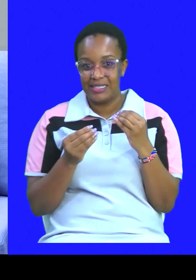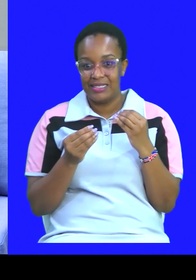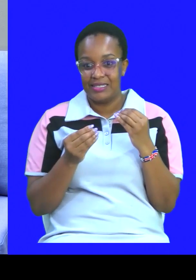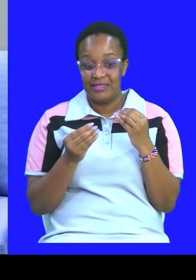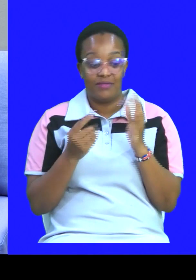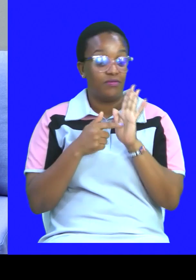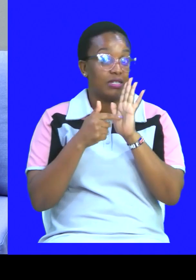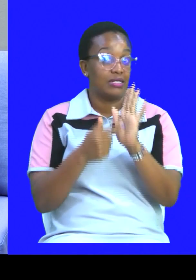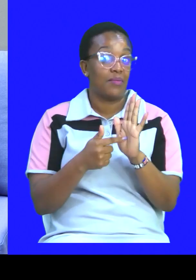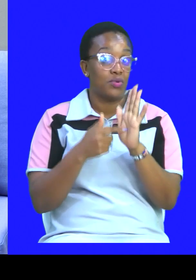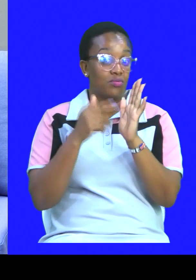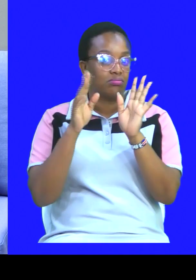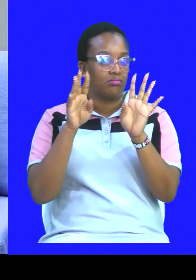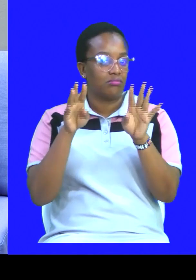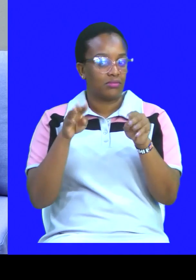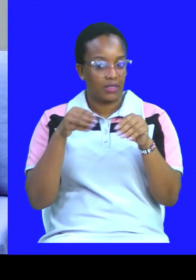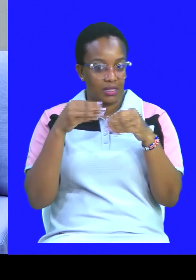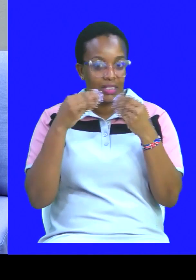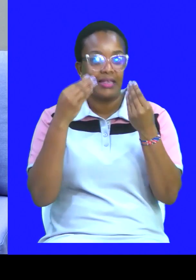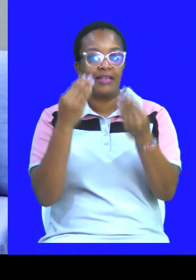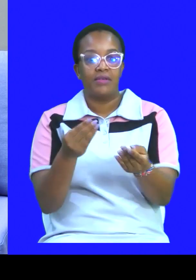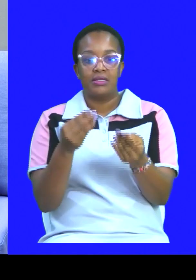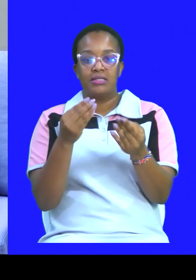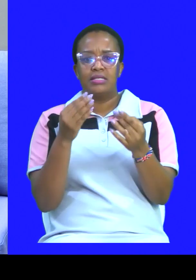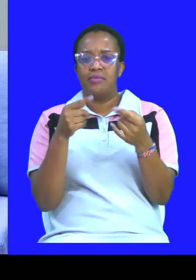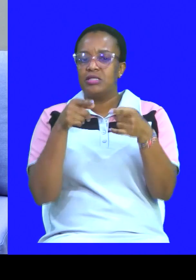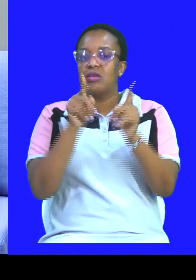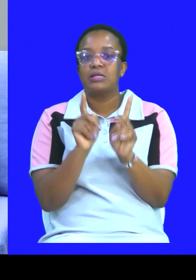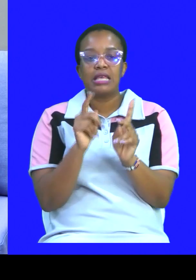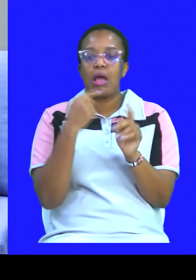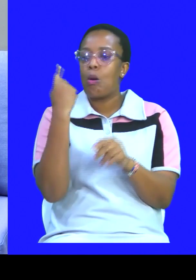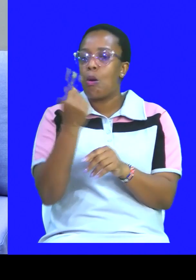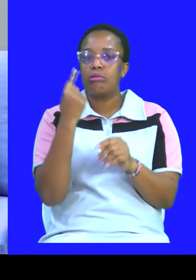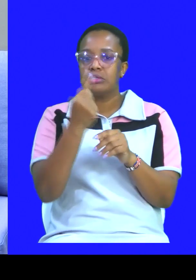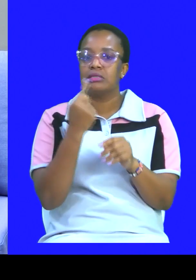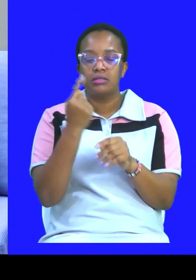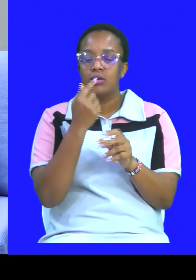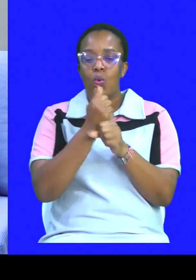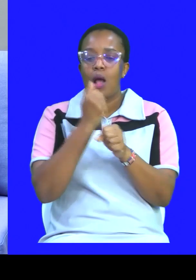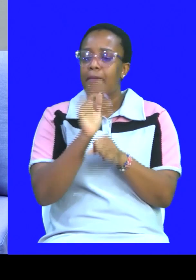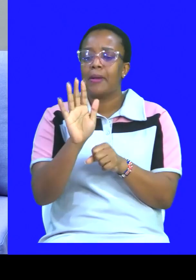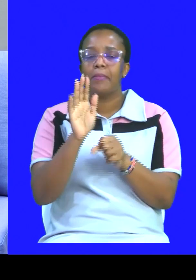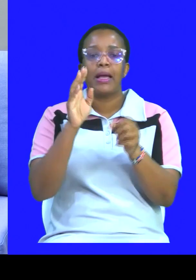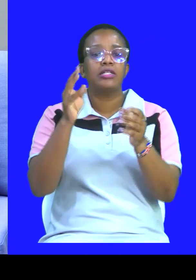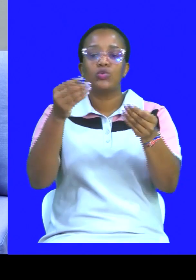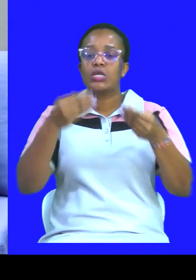being given, they're just takers, but not they're just receivers, but